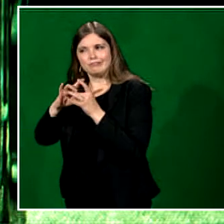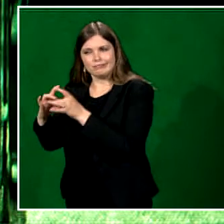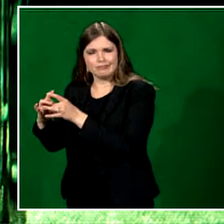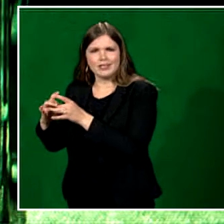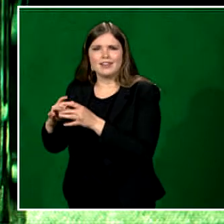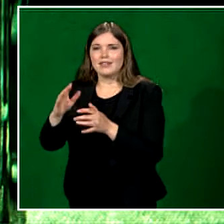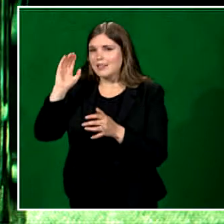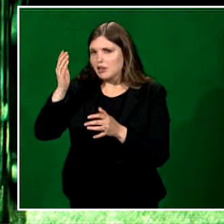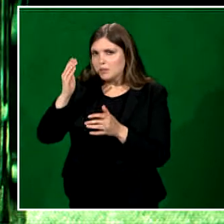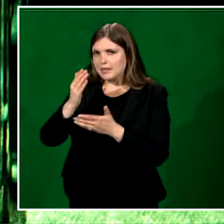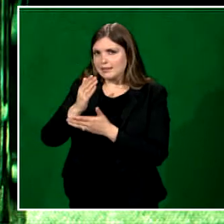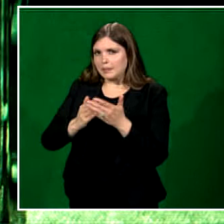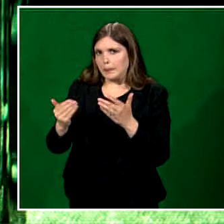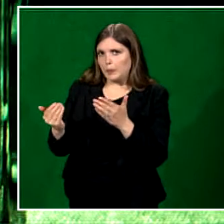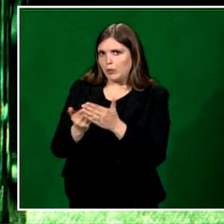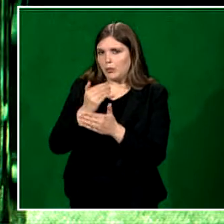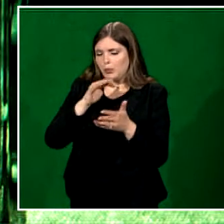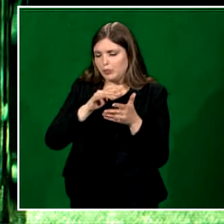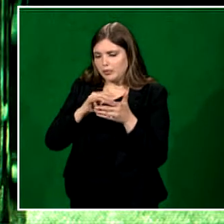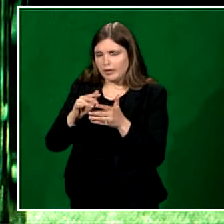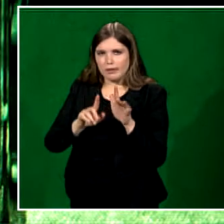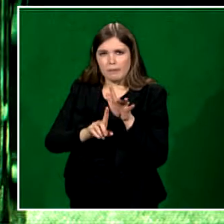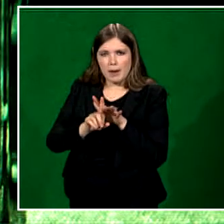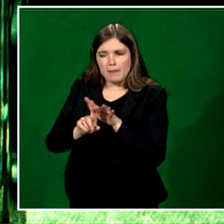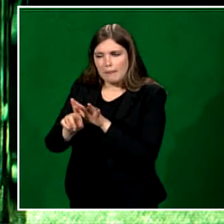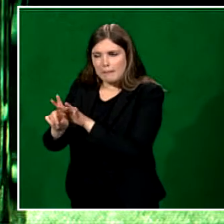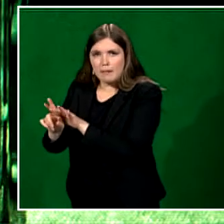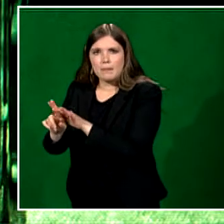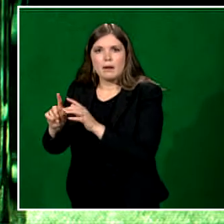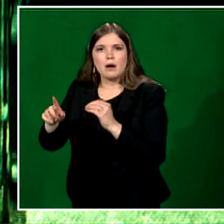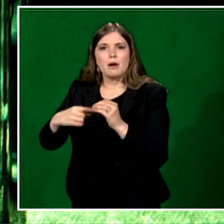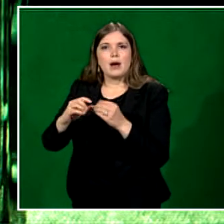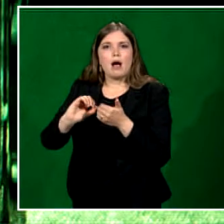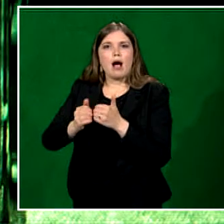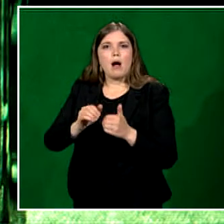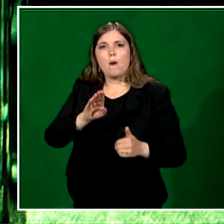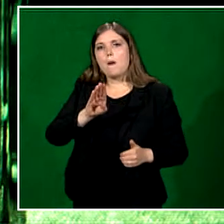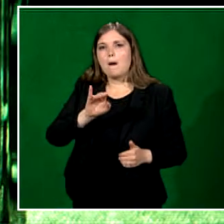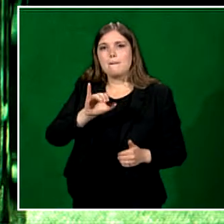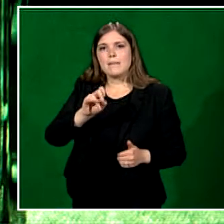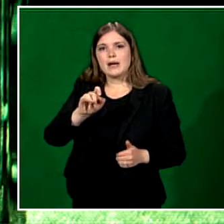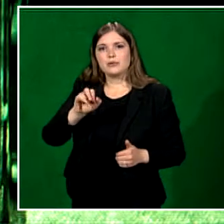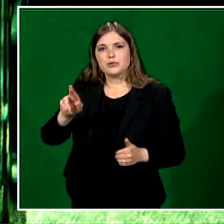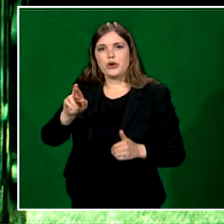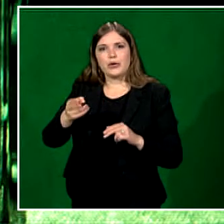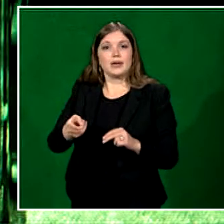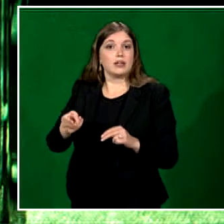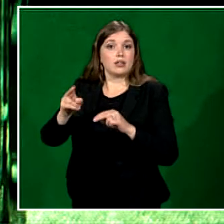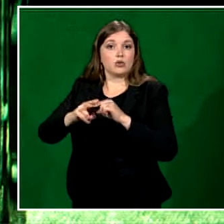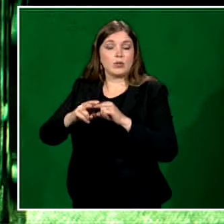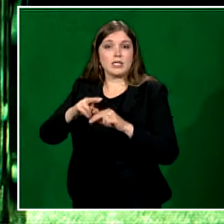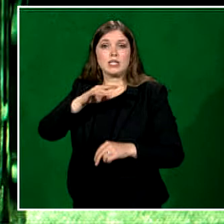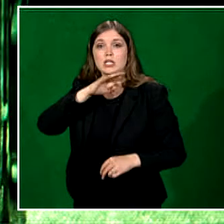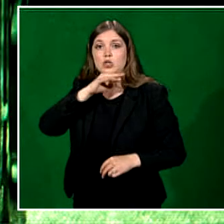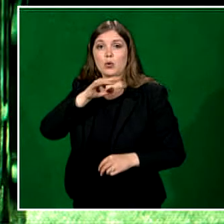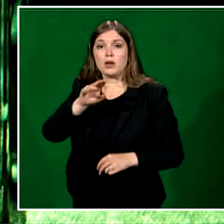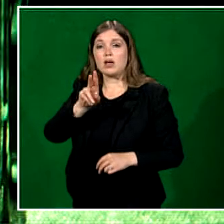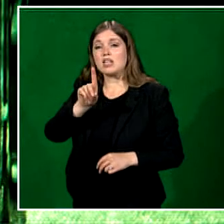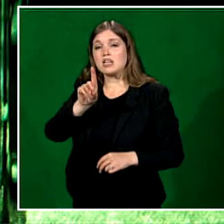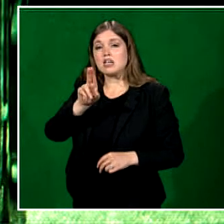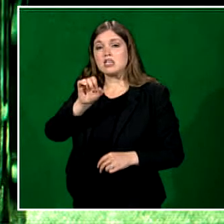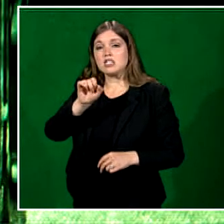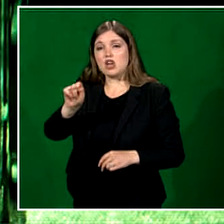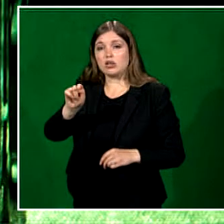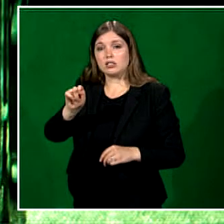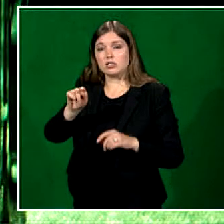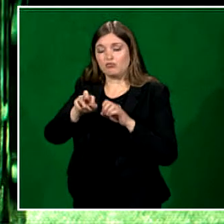some emerging studies on how biochar increases soil dust emissions, including very,